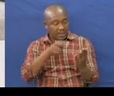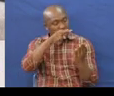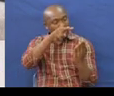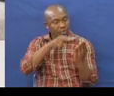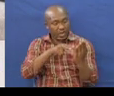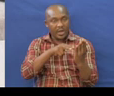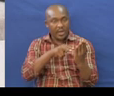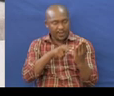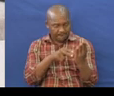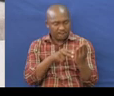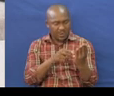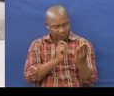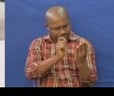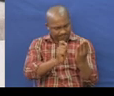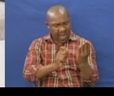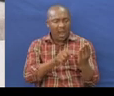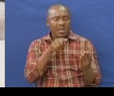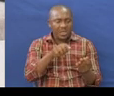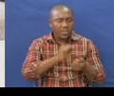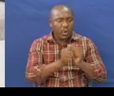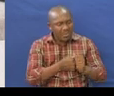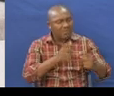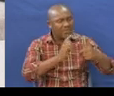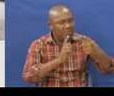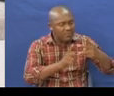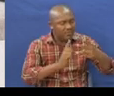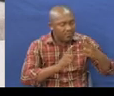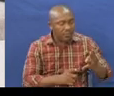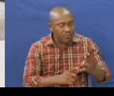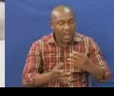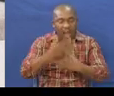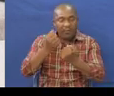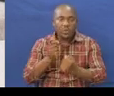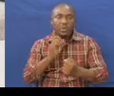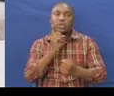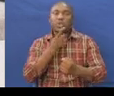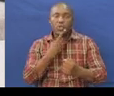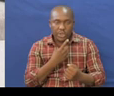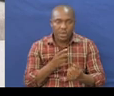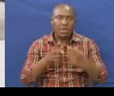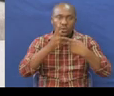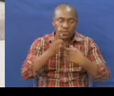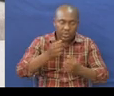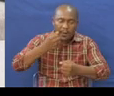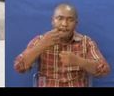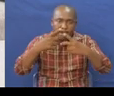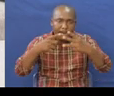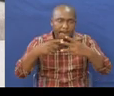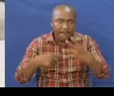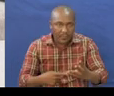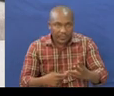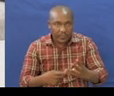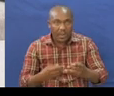to the interpretation, and so that you can go to the last stage, that is presentation of the results